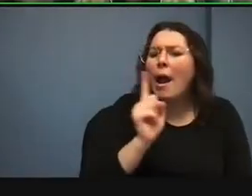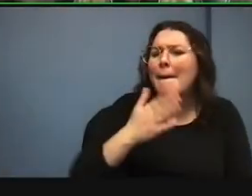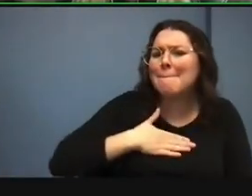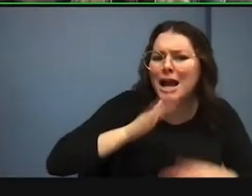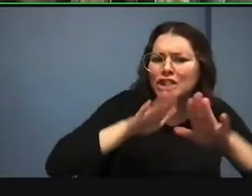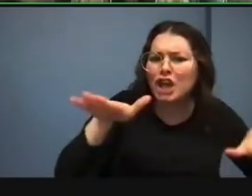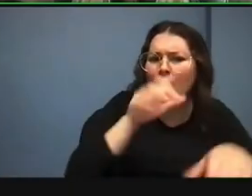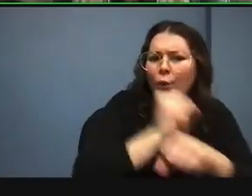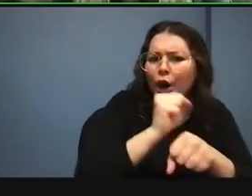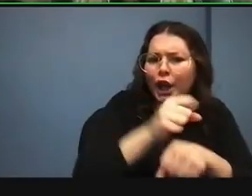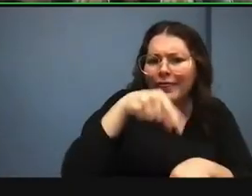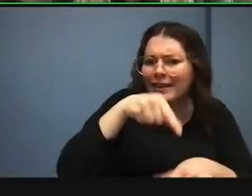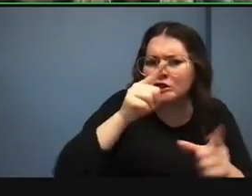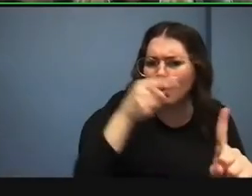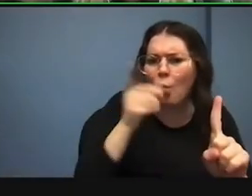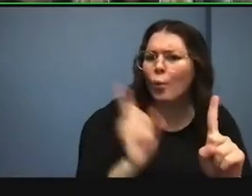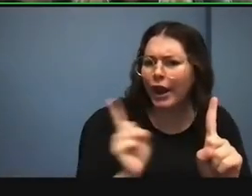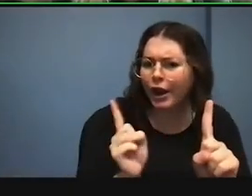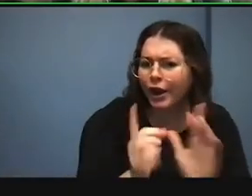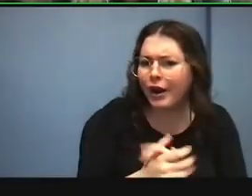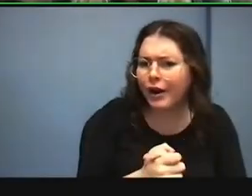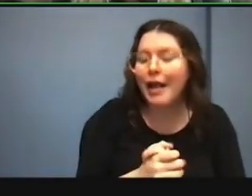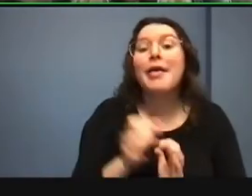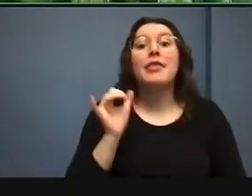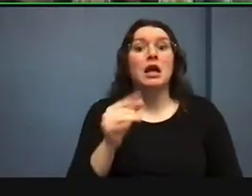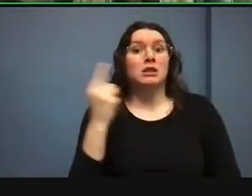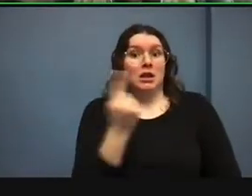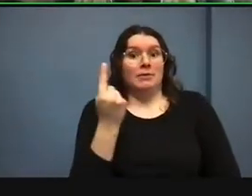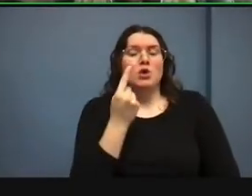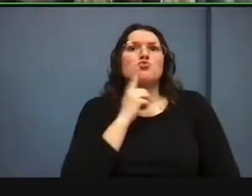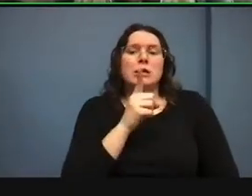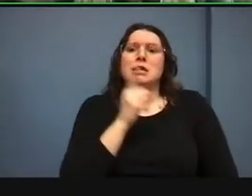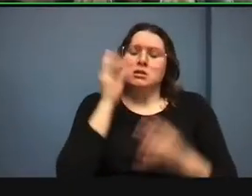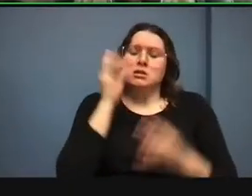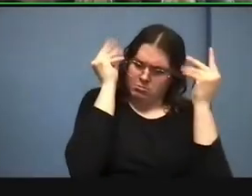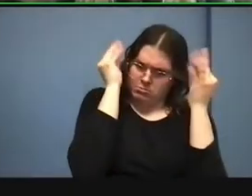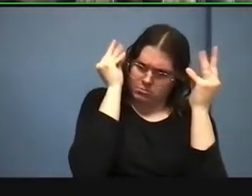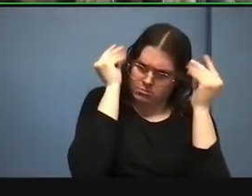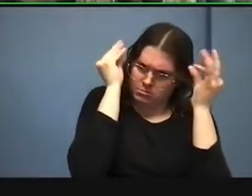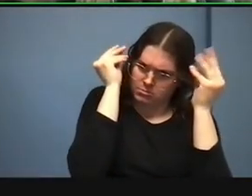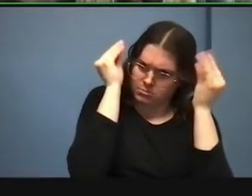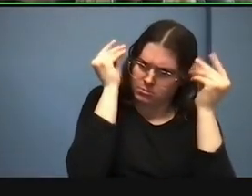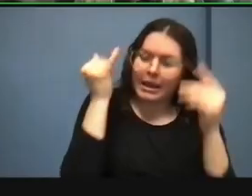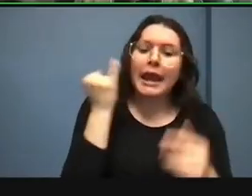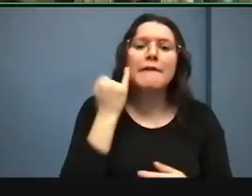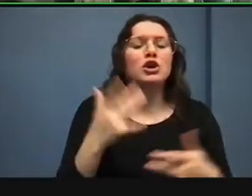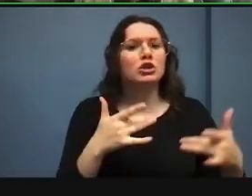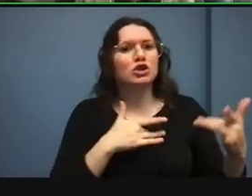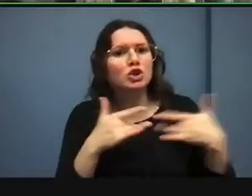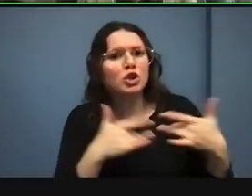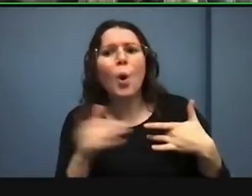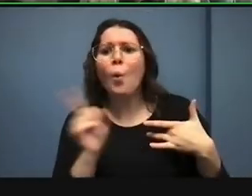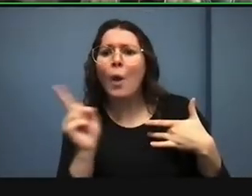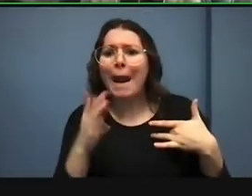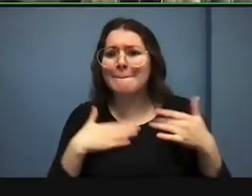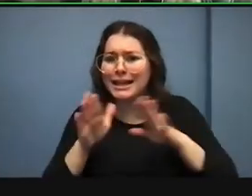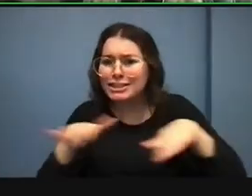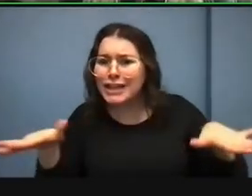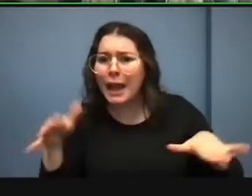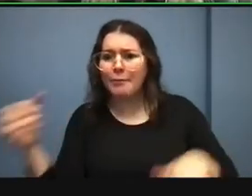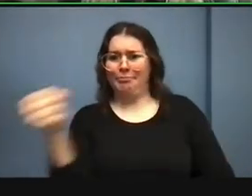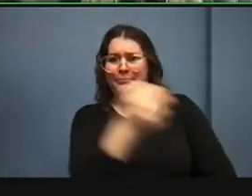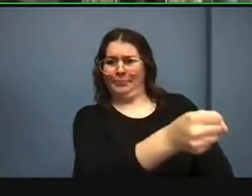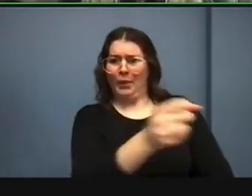child going to work on this goal? That's something to really consider, because if you're concerned about where your child's going to be